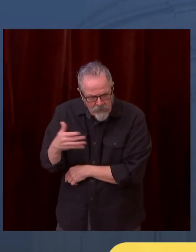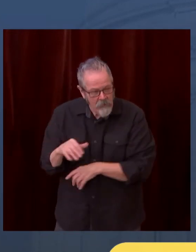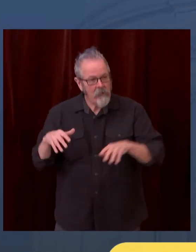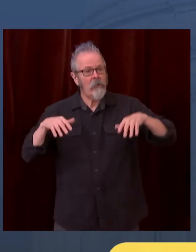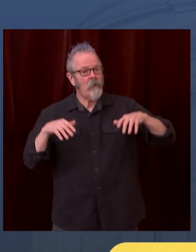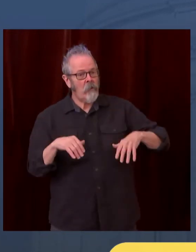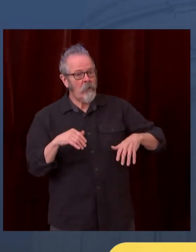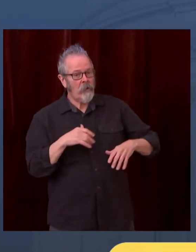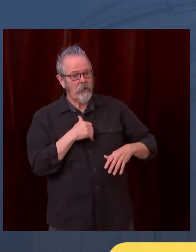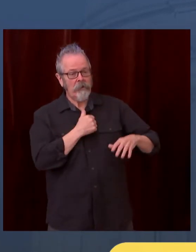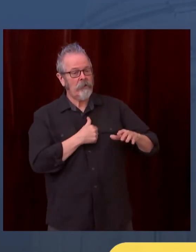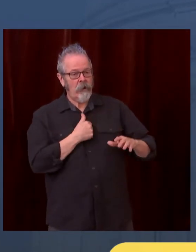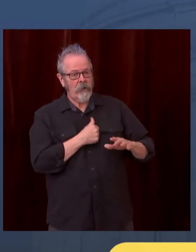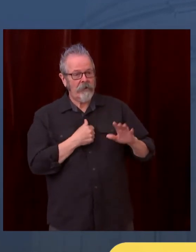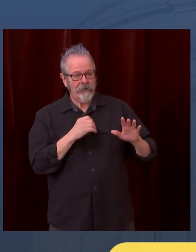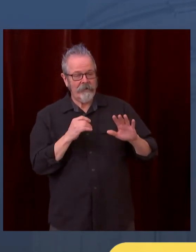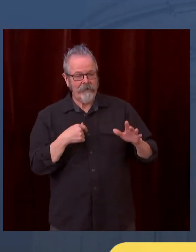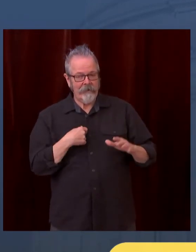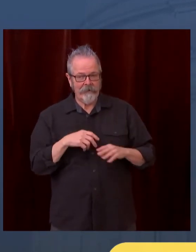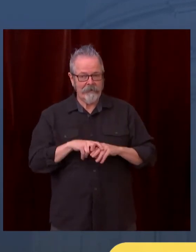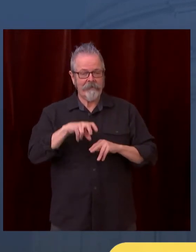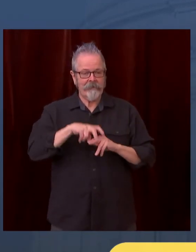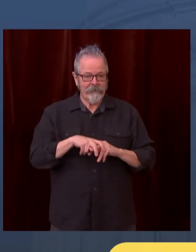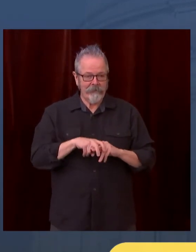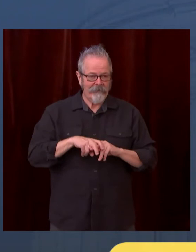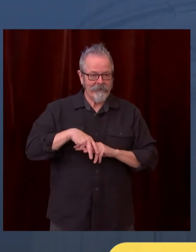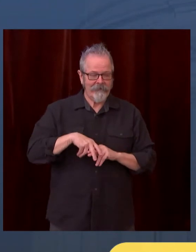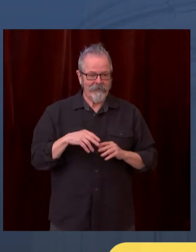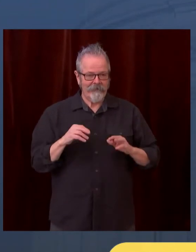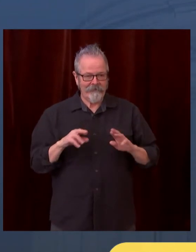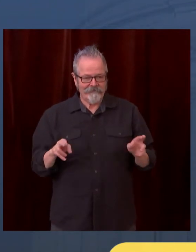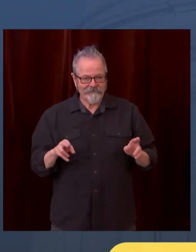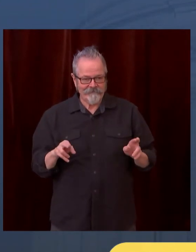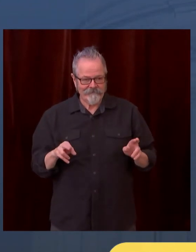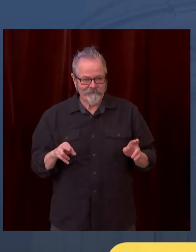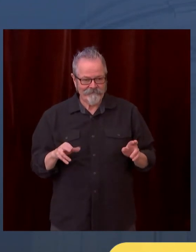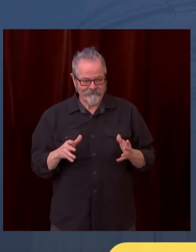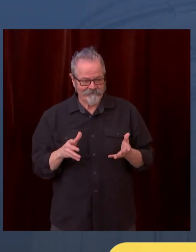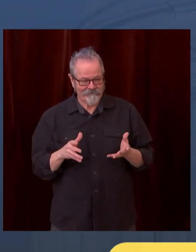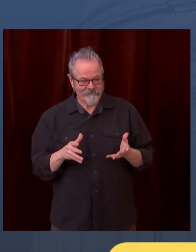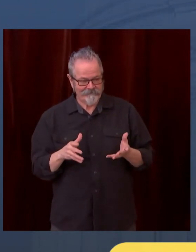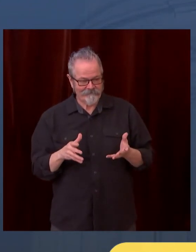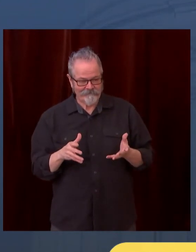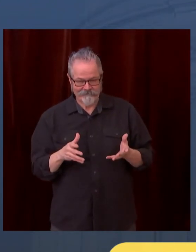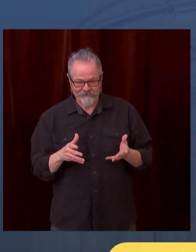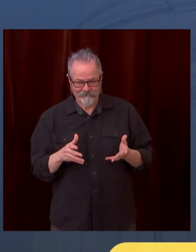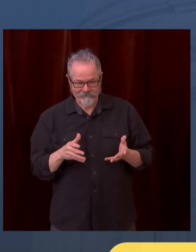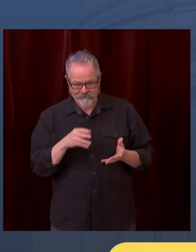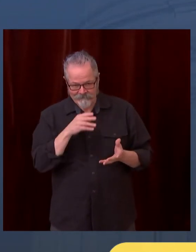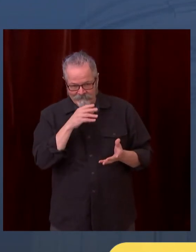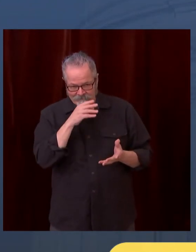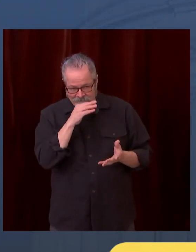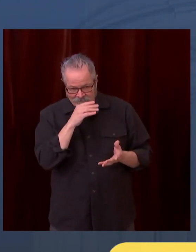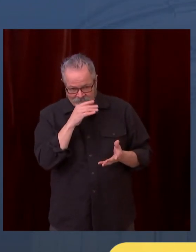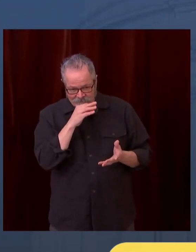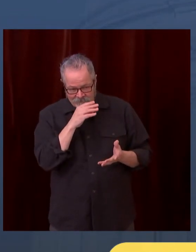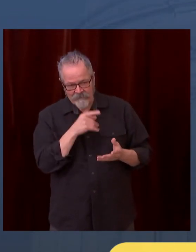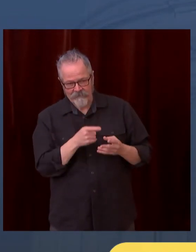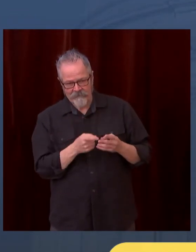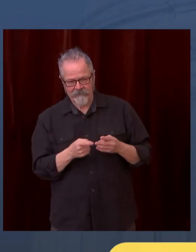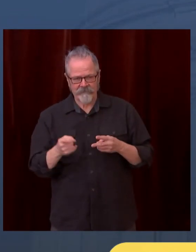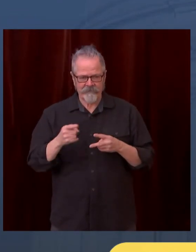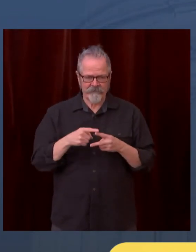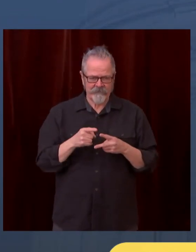Yeah, I'm sorry. Well, I guess on the first one, I just wanted to know the other big change was the cap and invest, where the revenues are